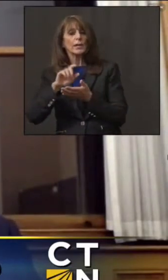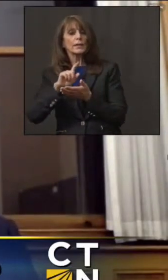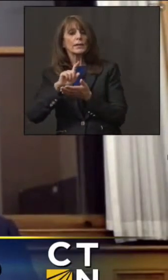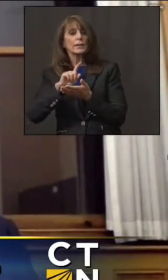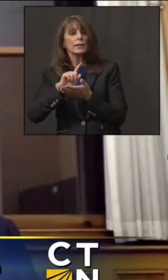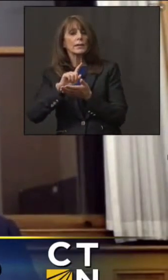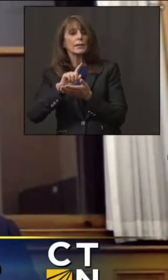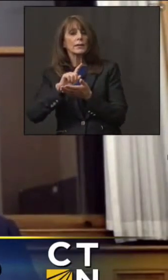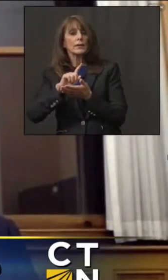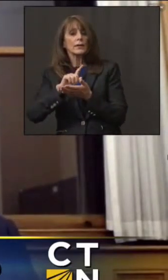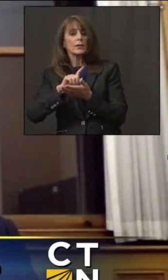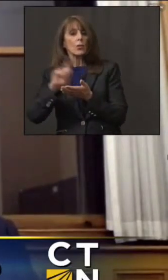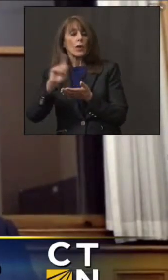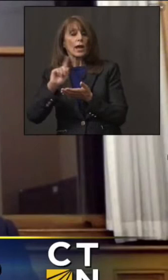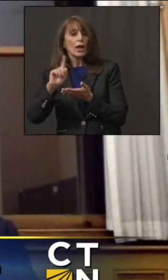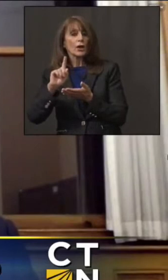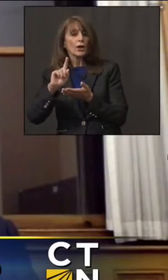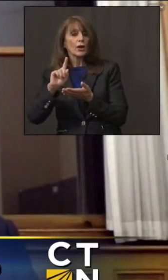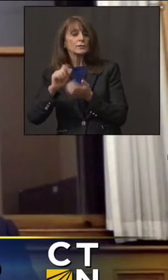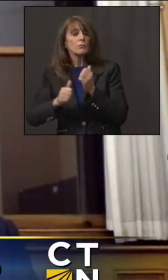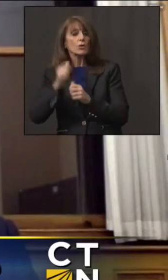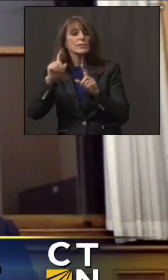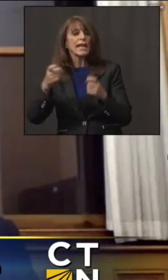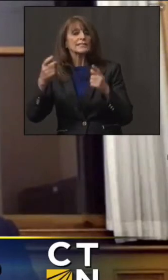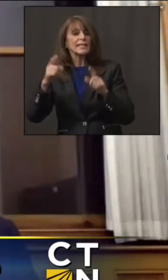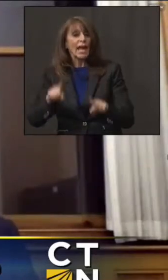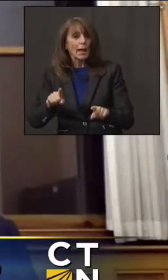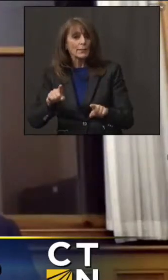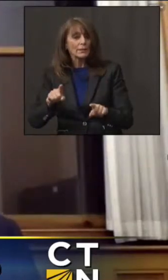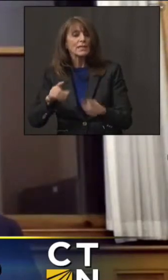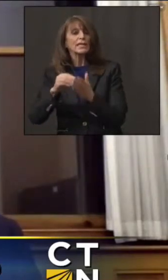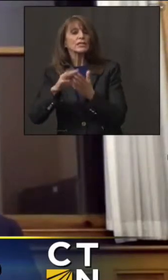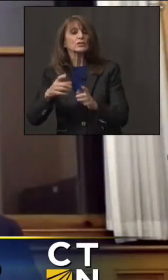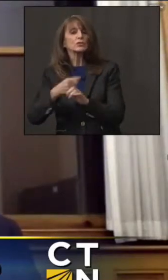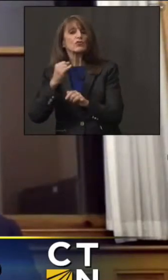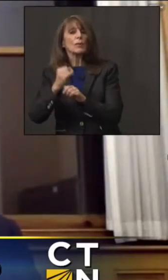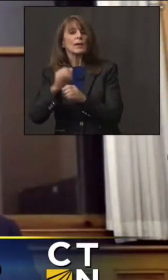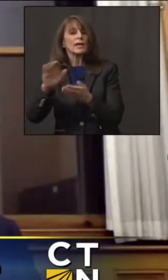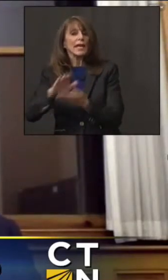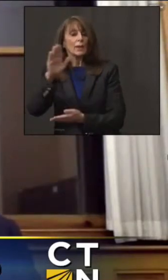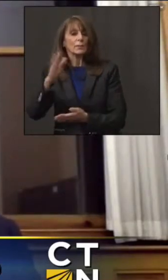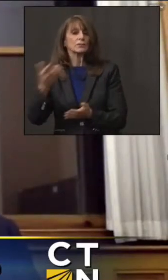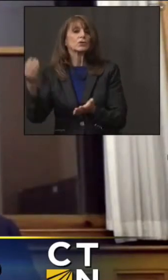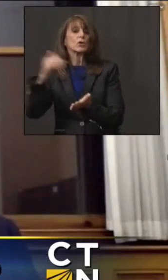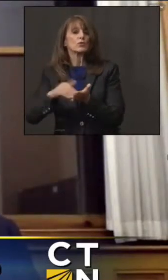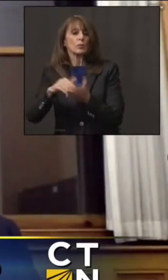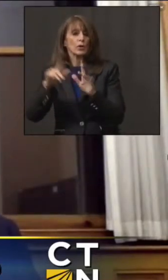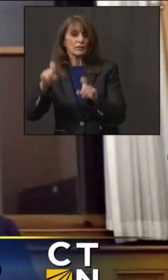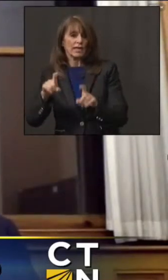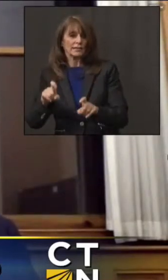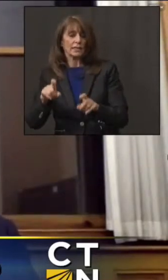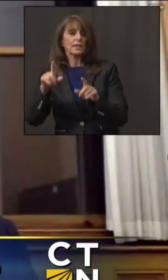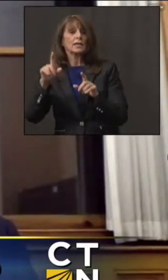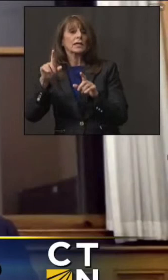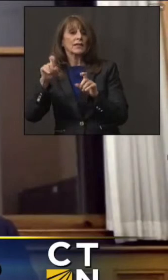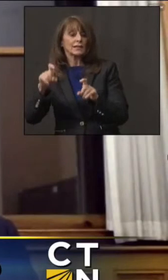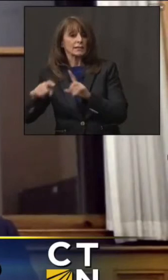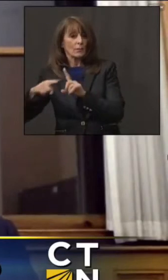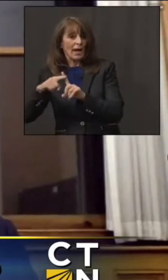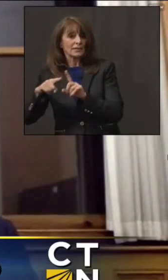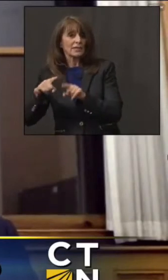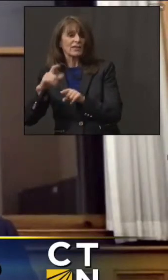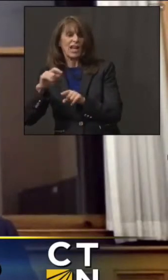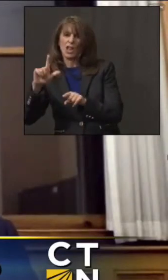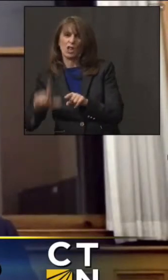fall has been from higher ed, testing students at campus, repetitive testing, and the test positivity on those tests tended to be very